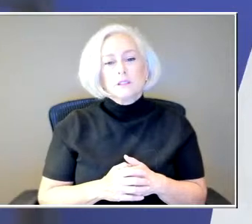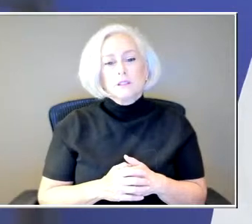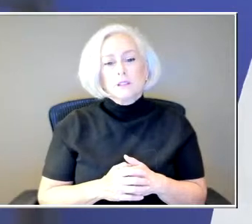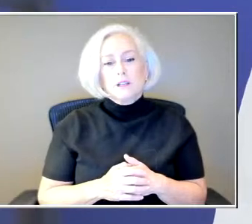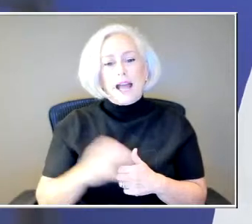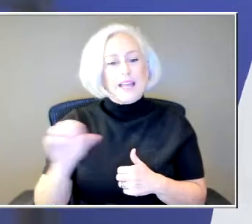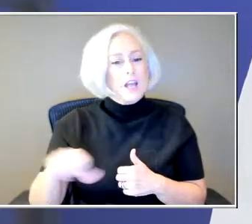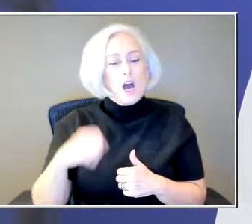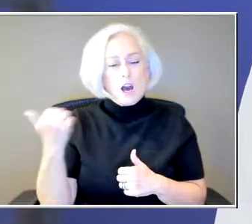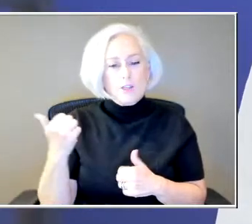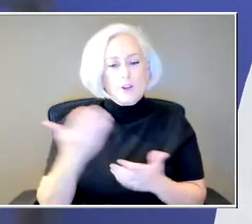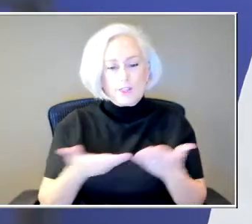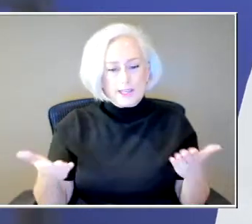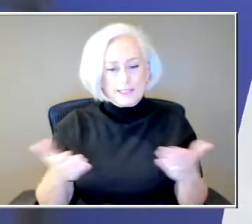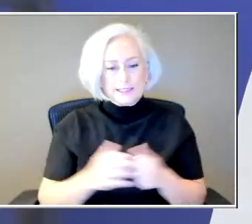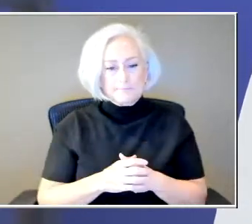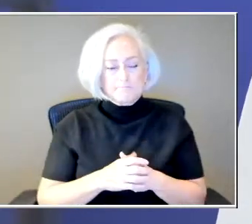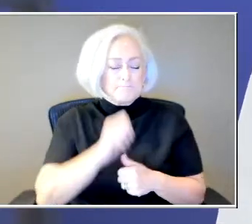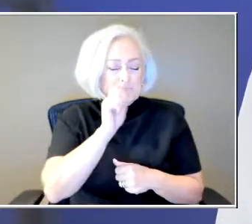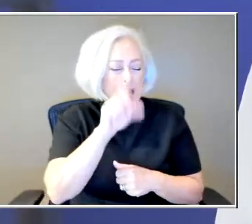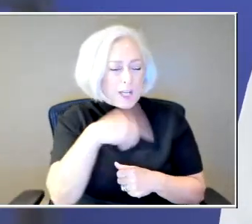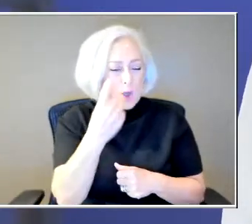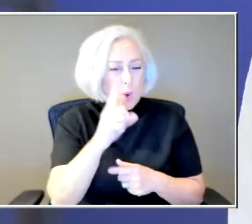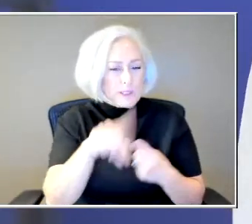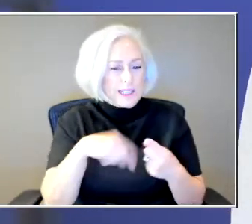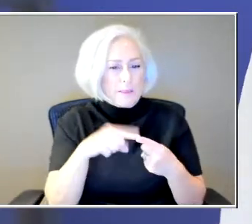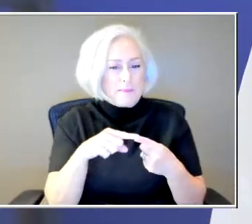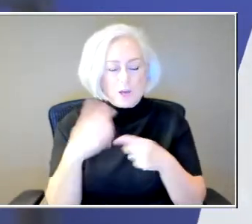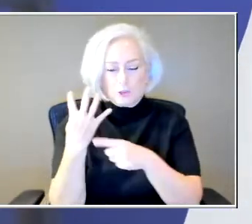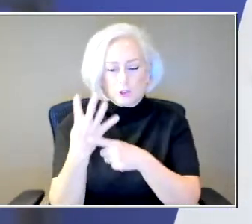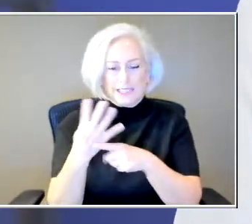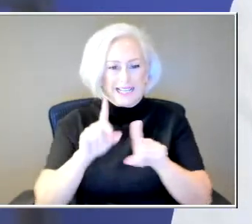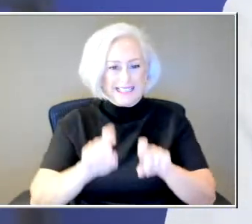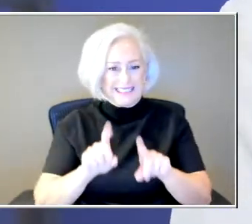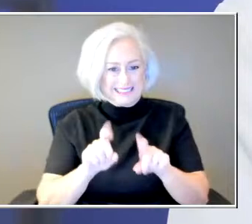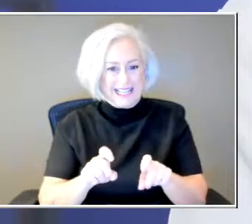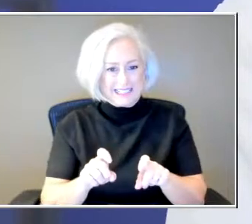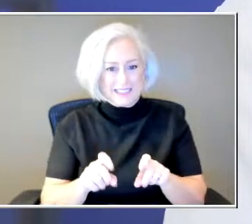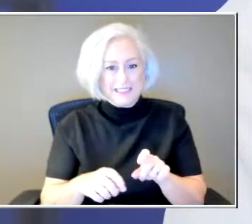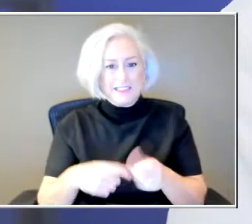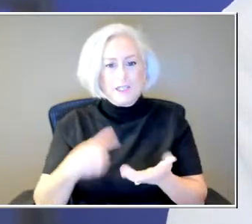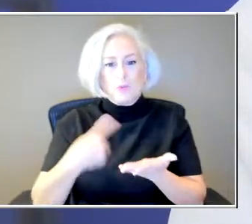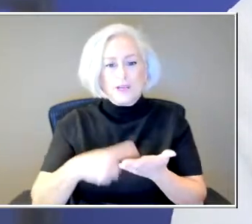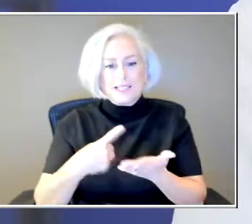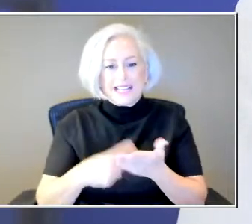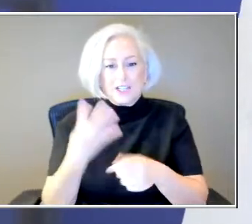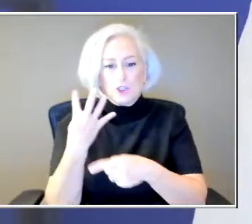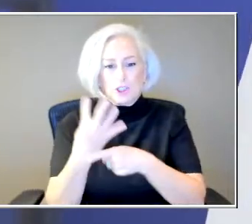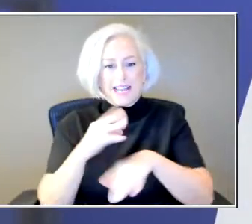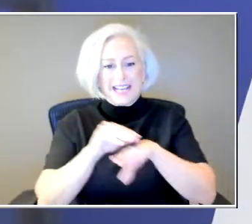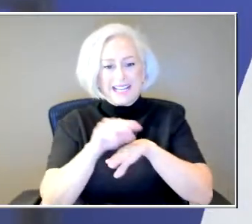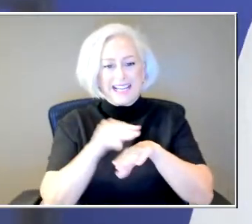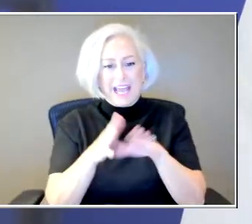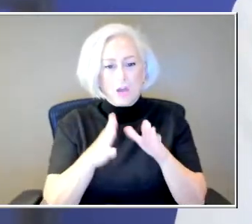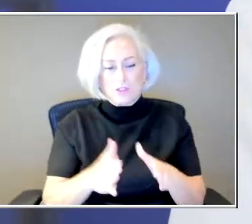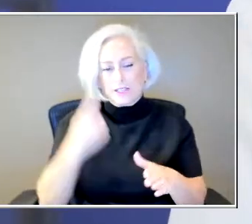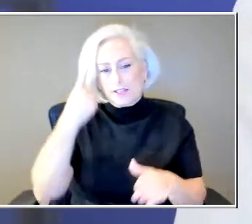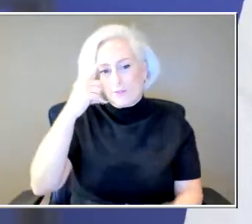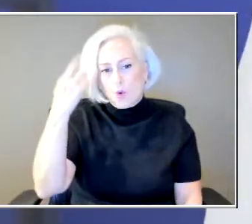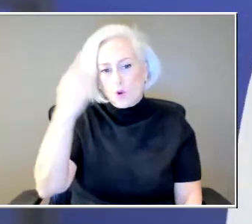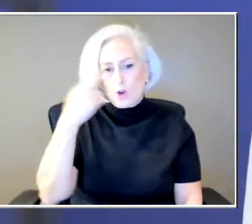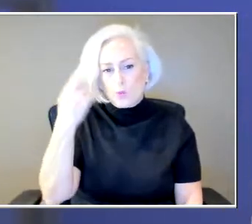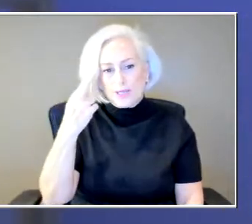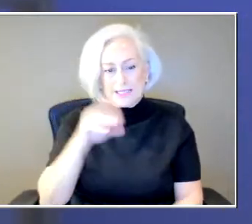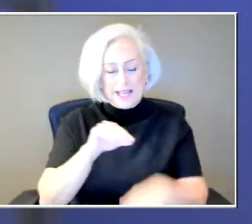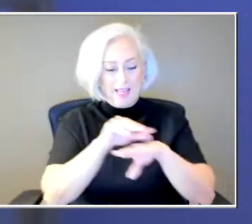when it's not just about genetic testing, I always want to focus, we call it genetic counseling for a reason. The counseling aspect